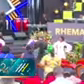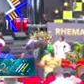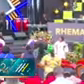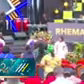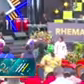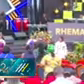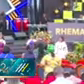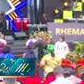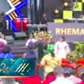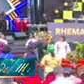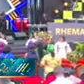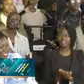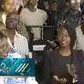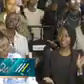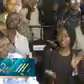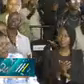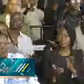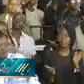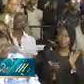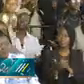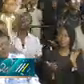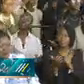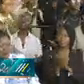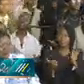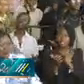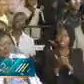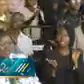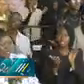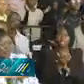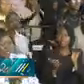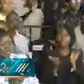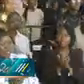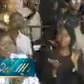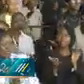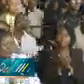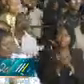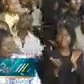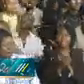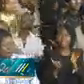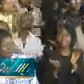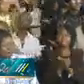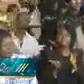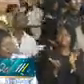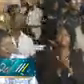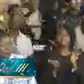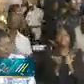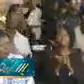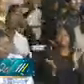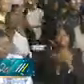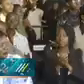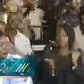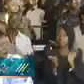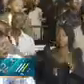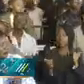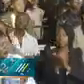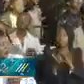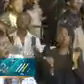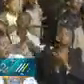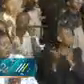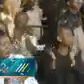Christ said and the body of Christ said Hallelujah come on give the Lord